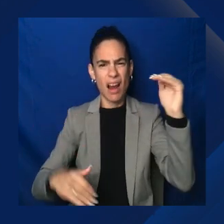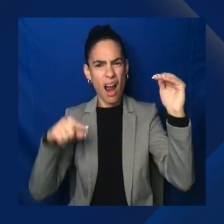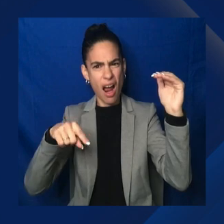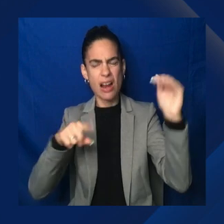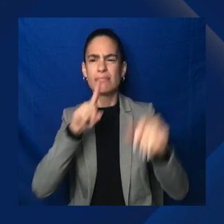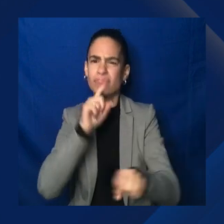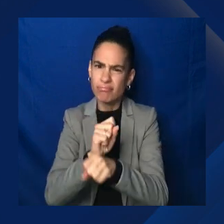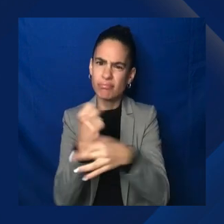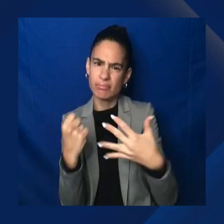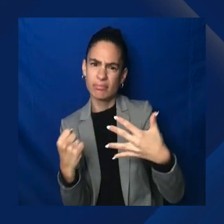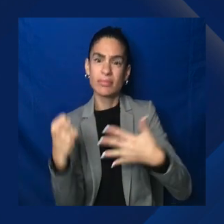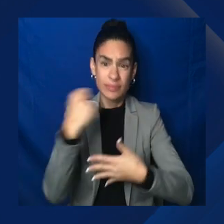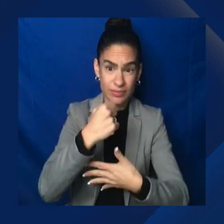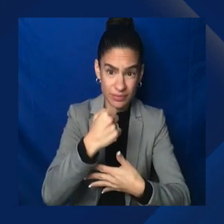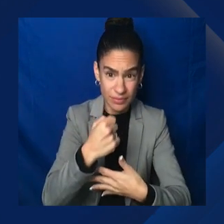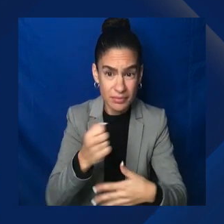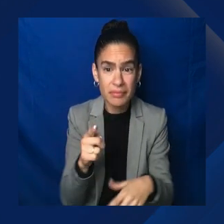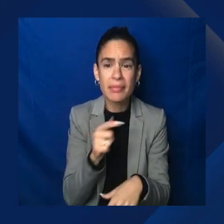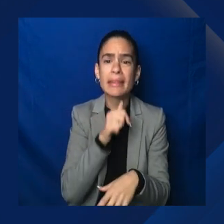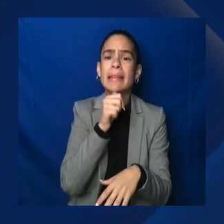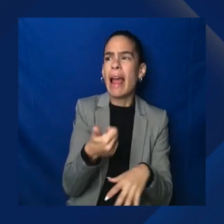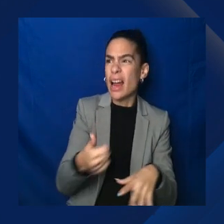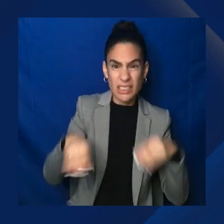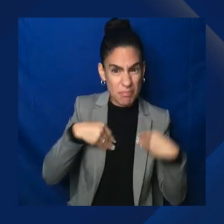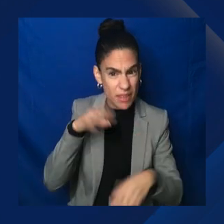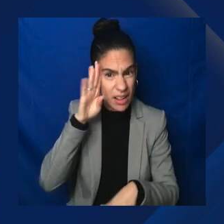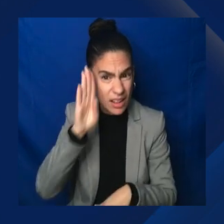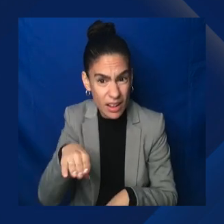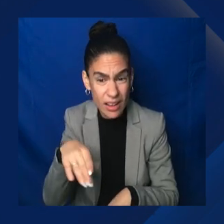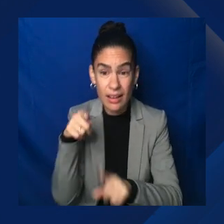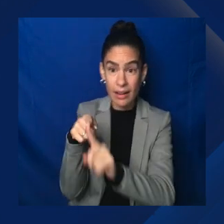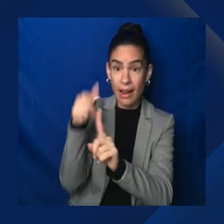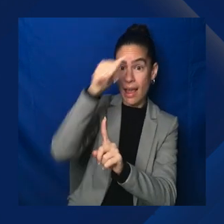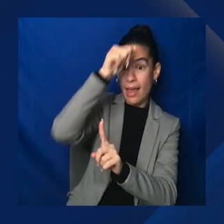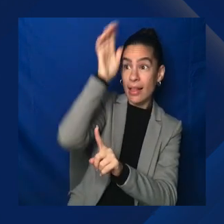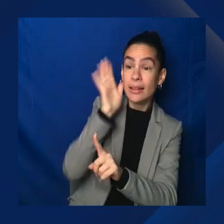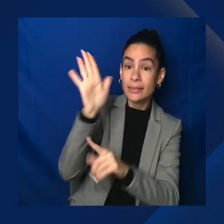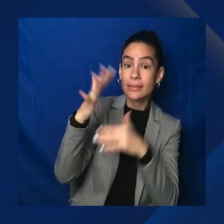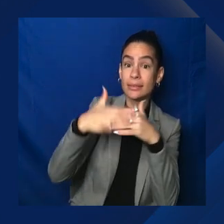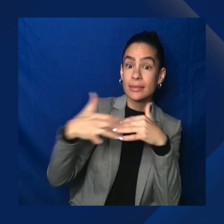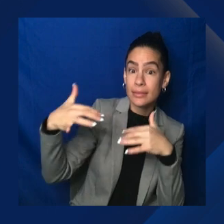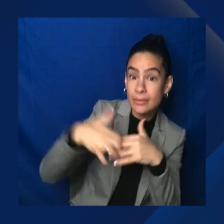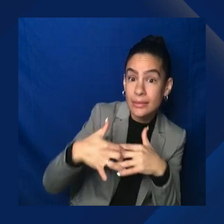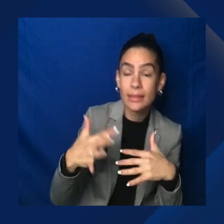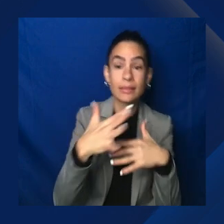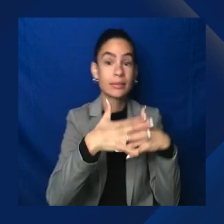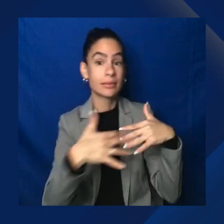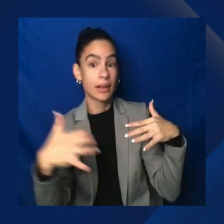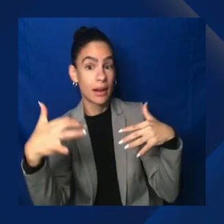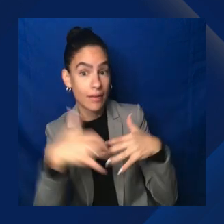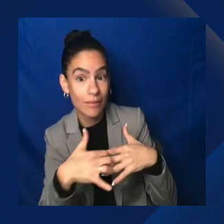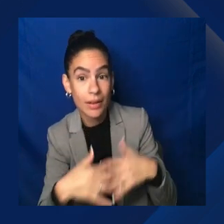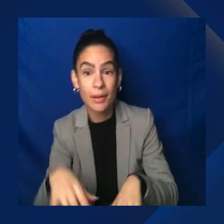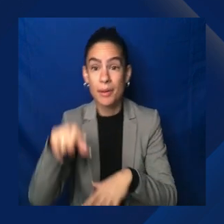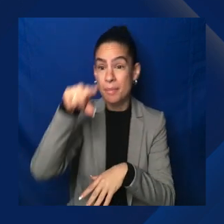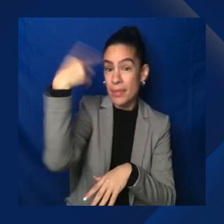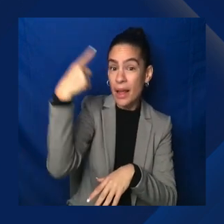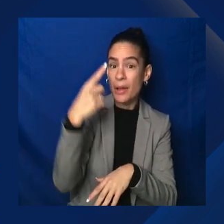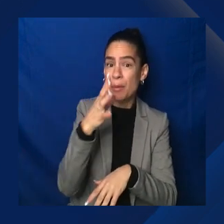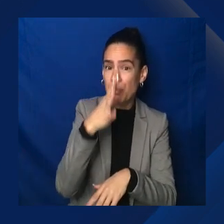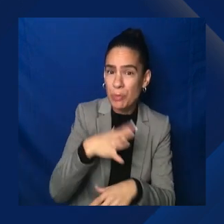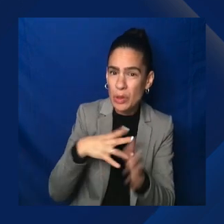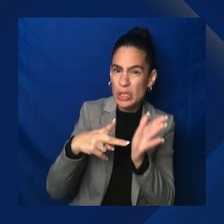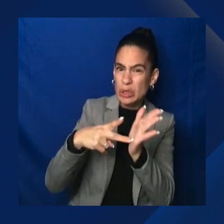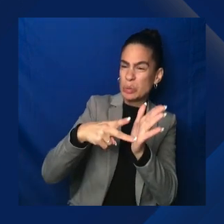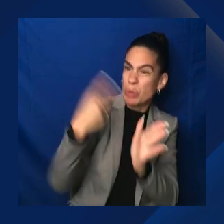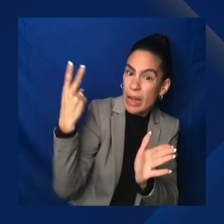Indian and Alaska Native women are 2 to 3 times more likely to die from pregnancy-related